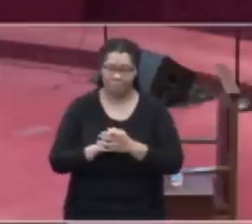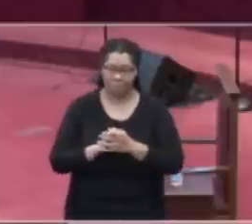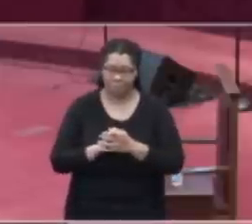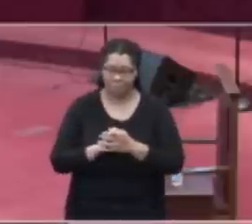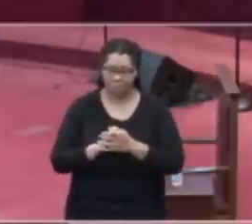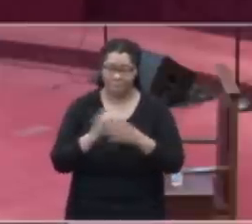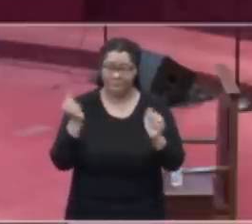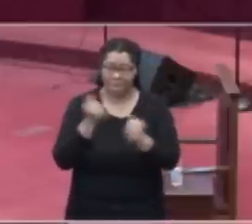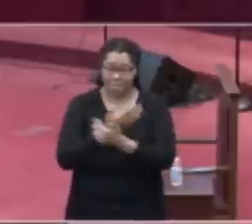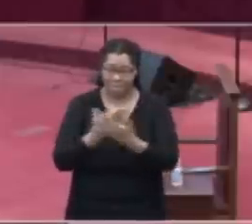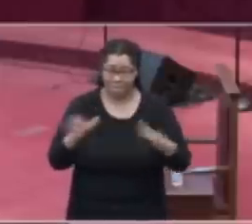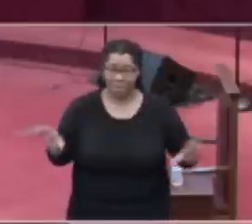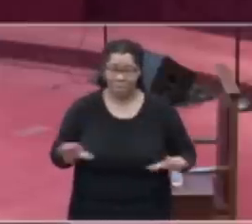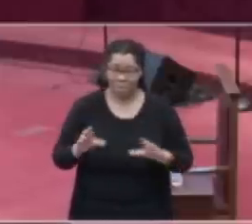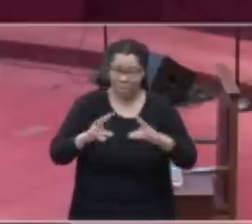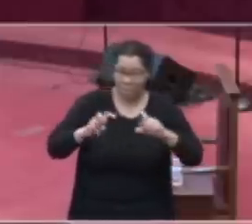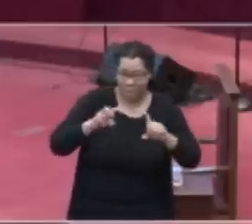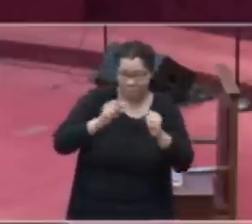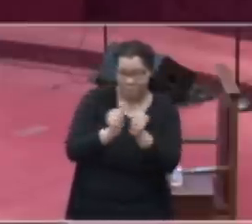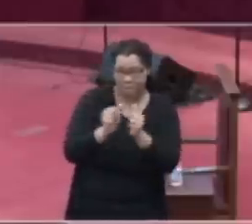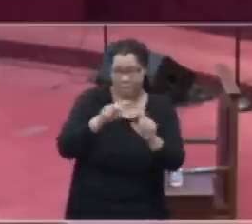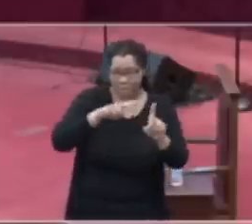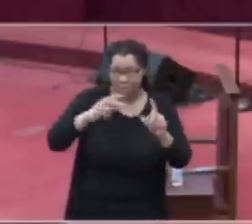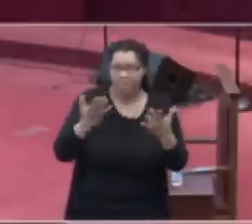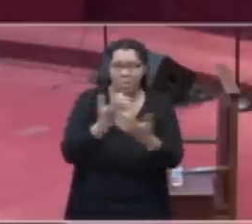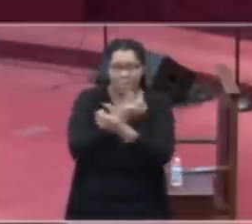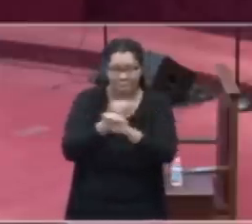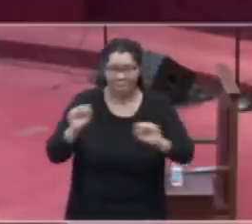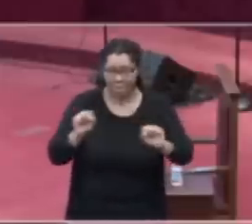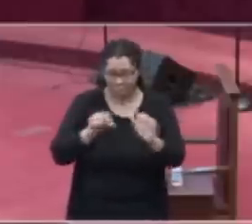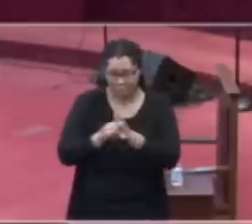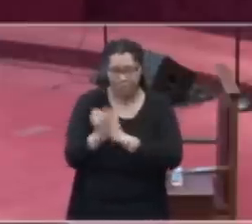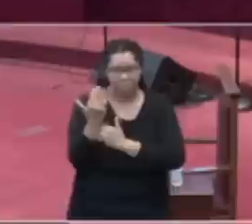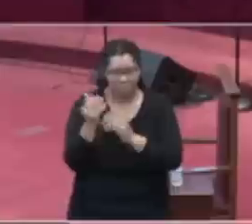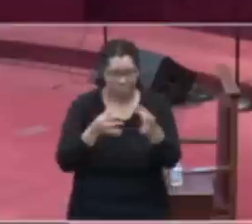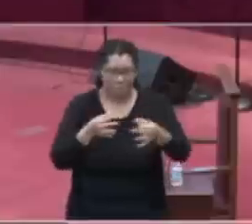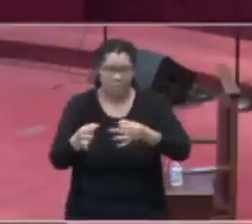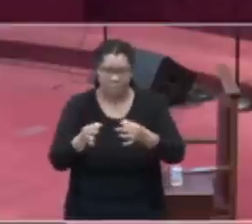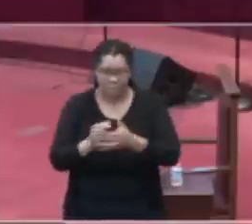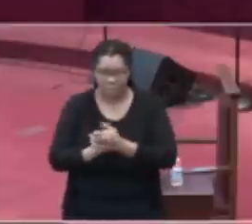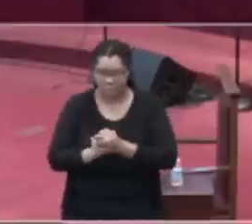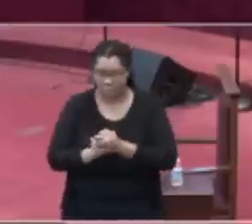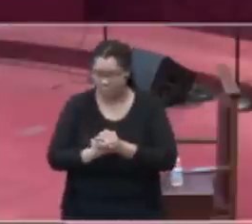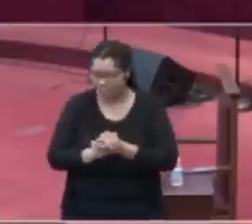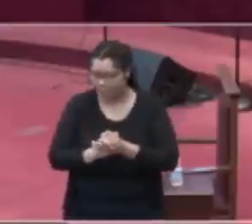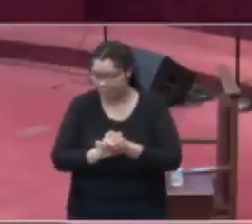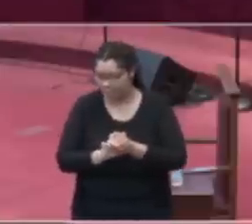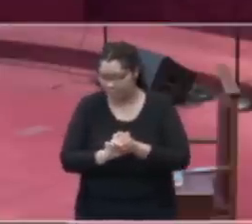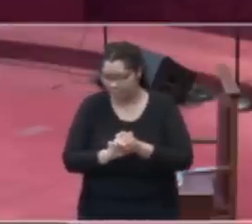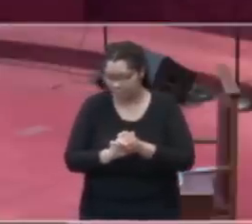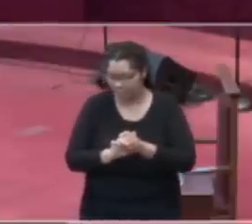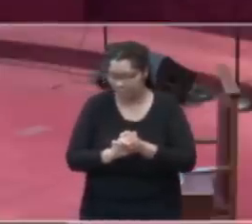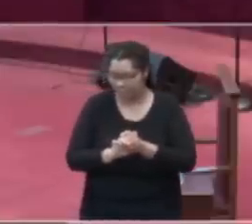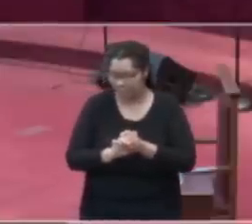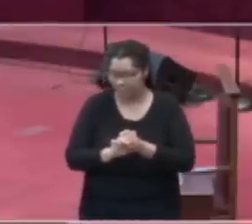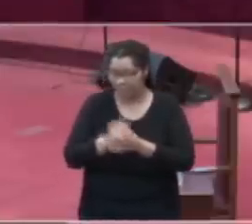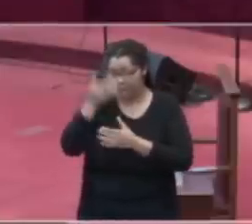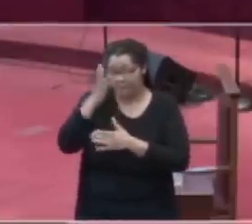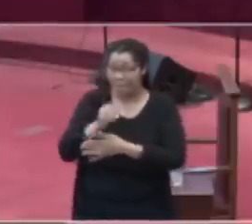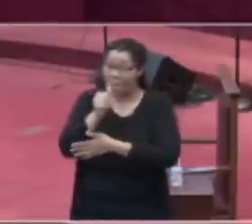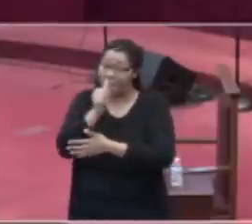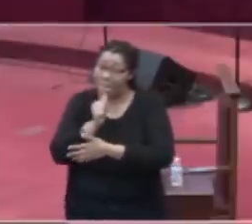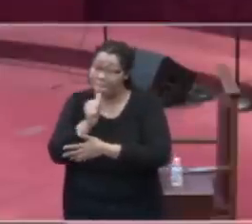all through the lens of salvation. That's verse 15. Interpret, he says, the master's